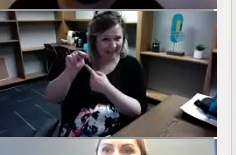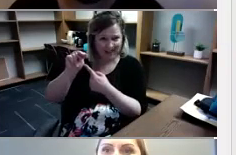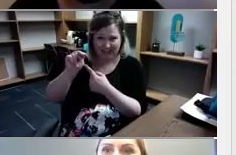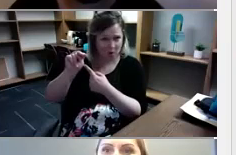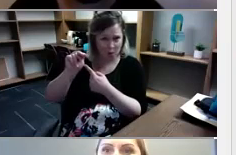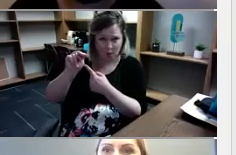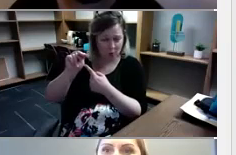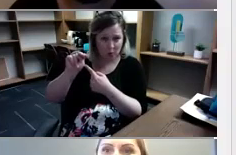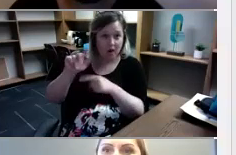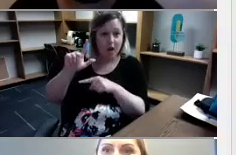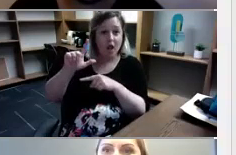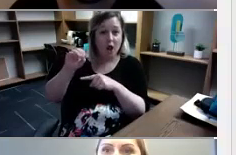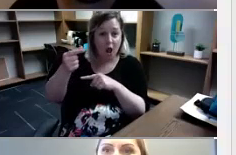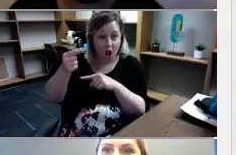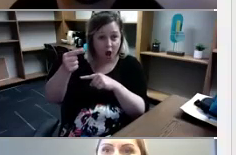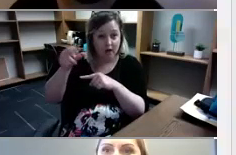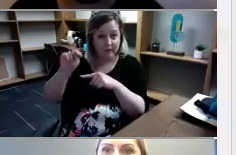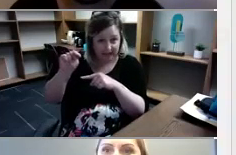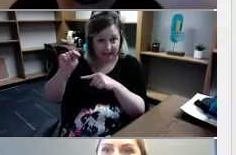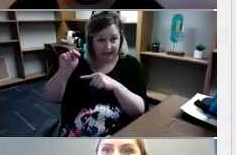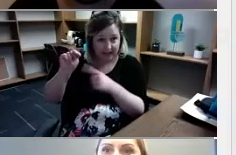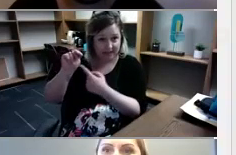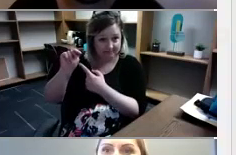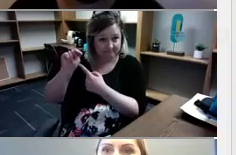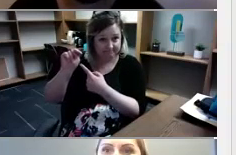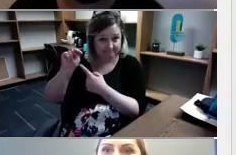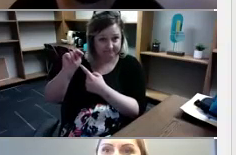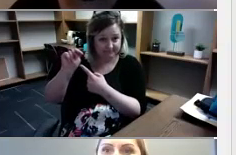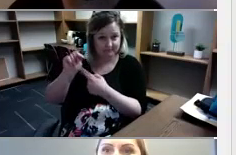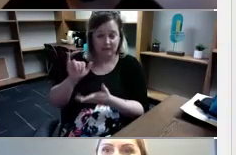of n. That is the number of,